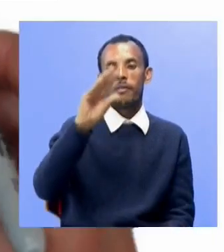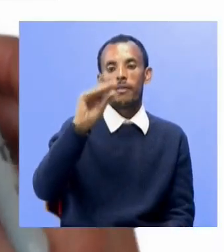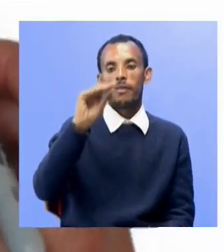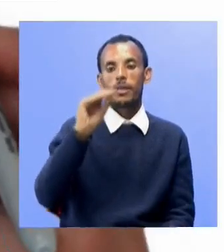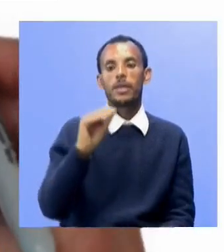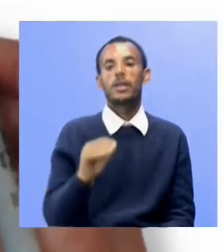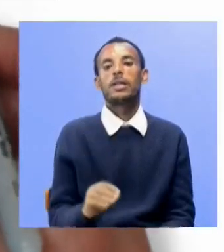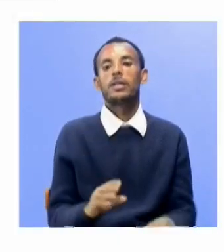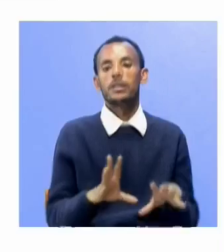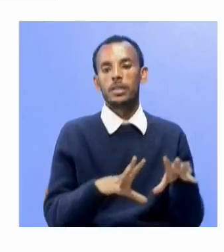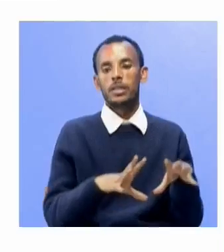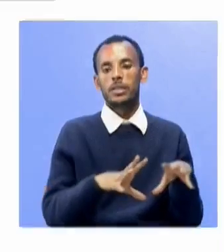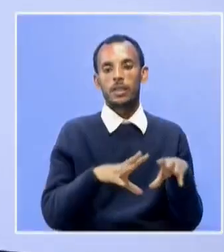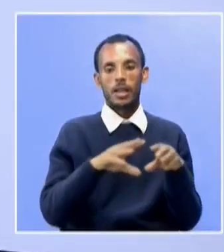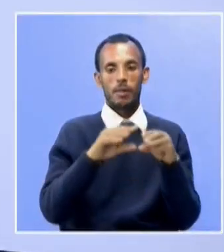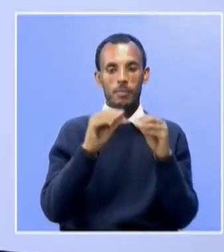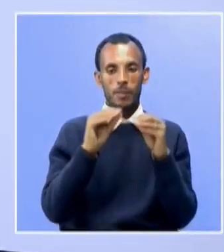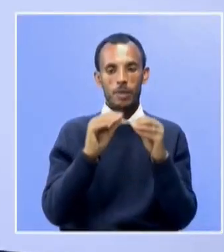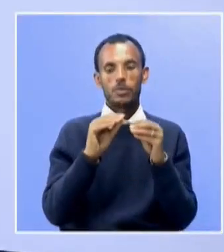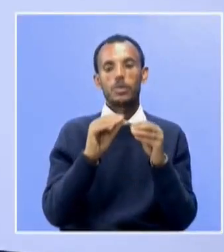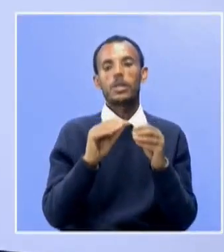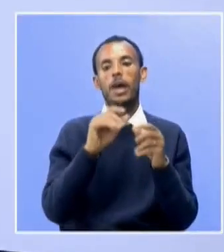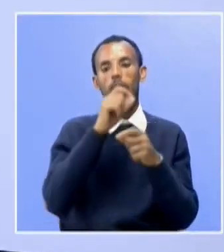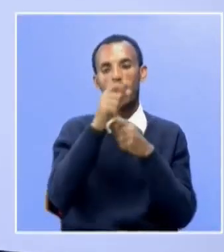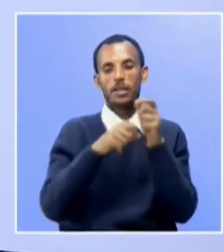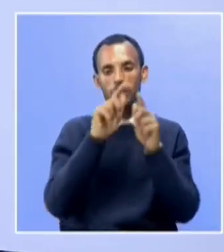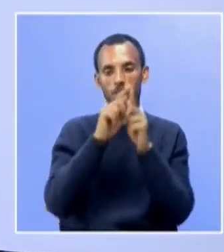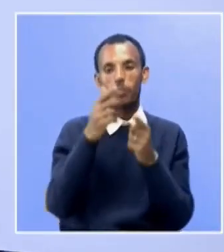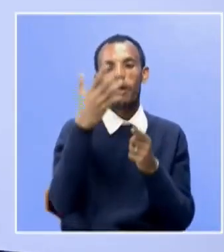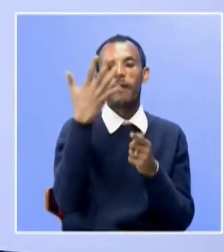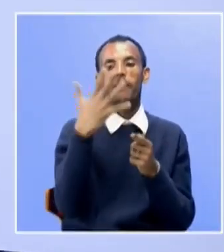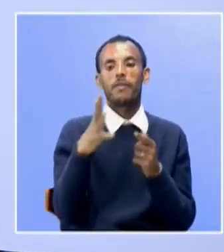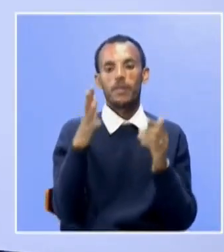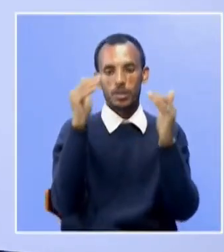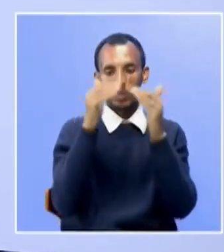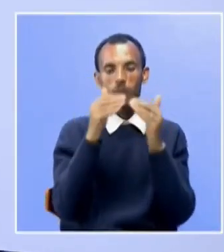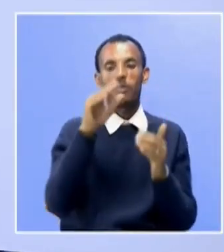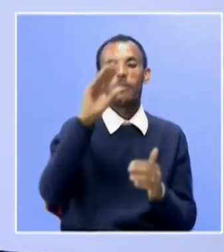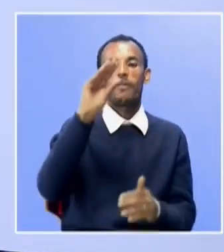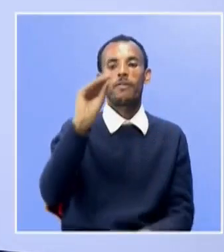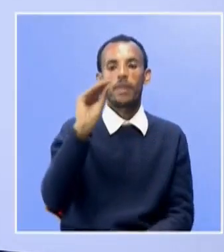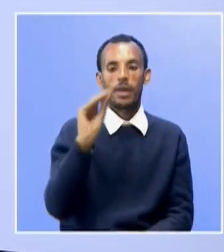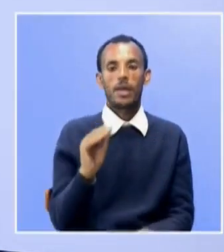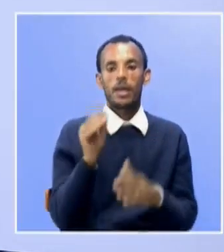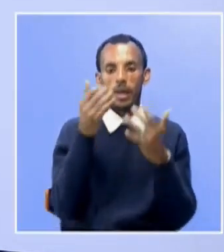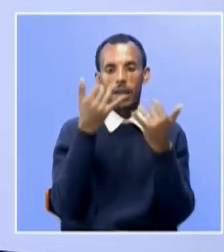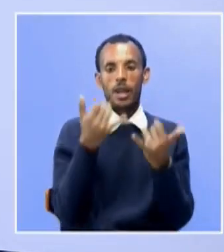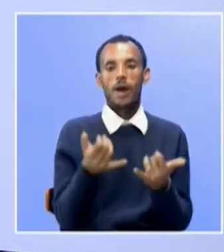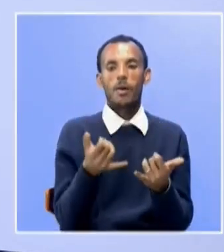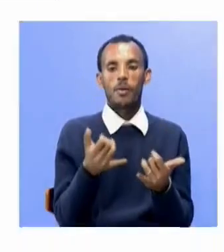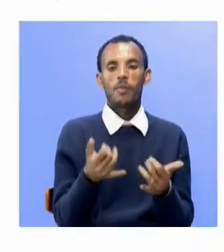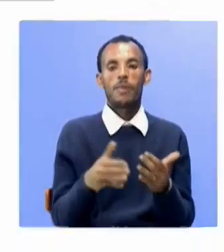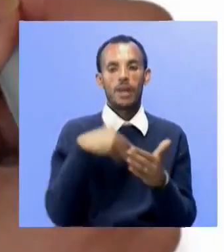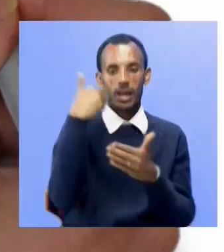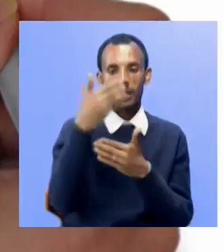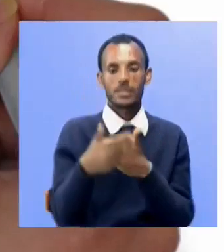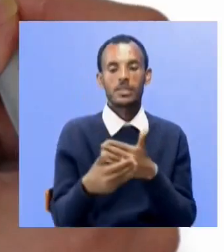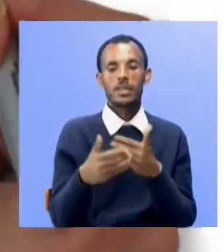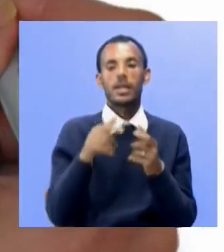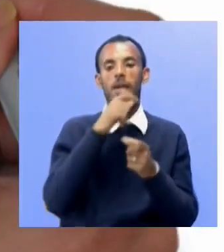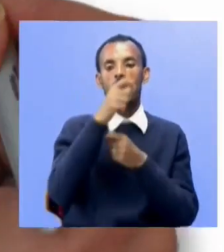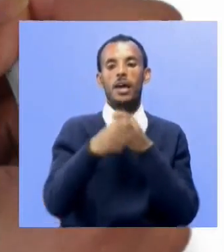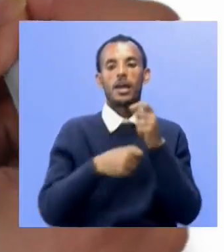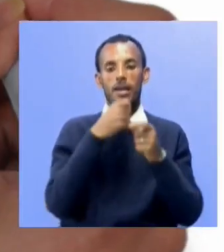of students which age group 15 is 50. Okay, now next, age group